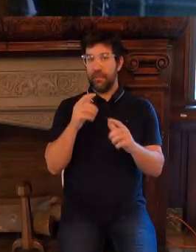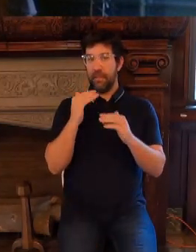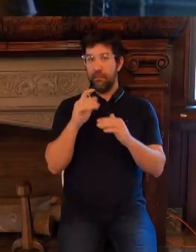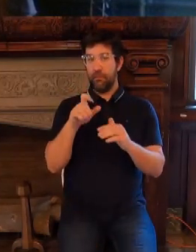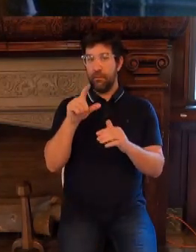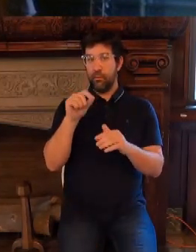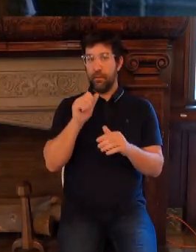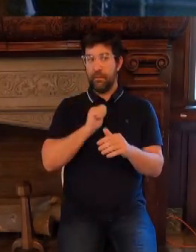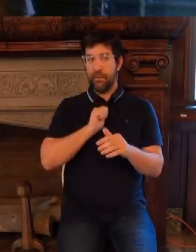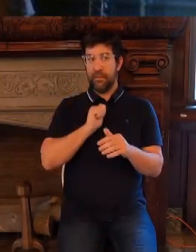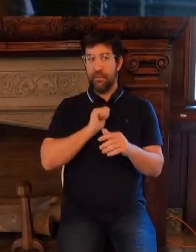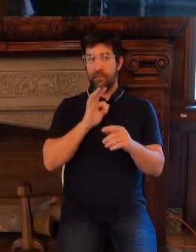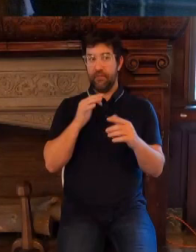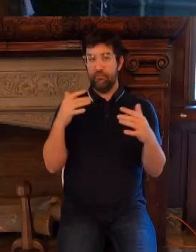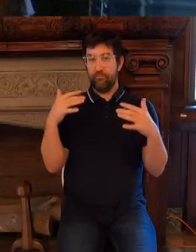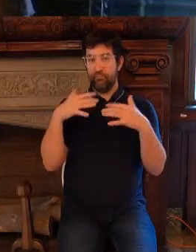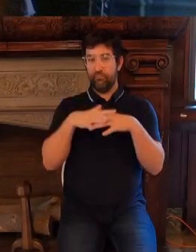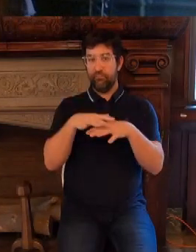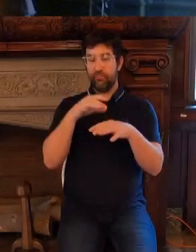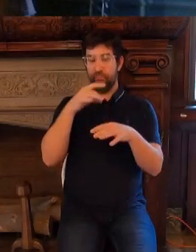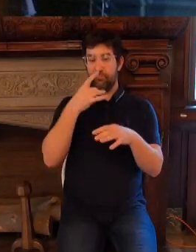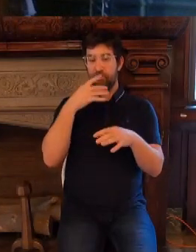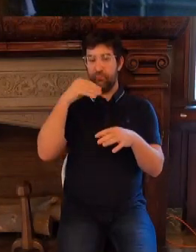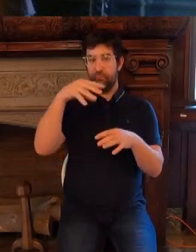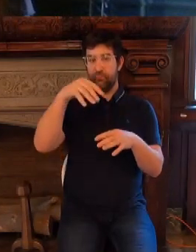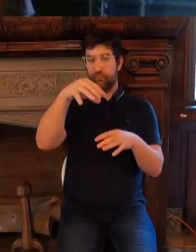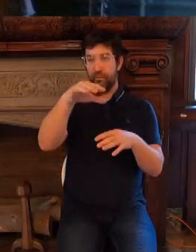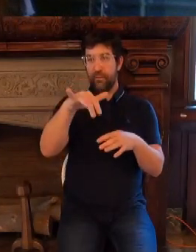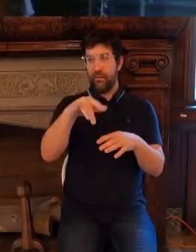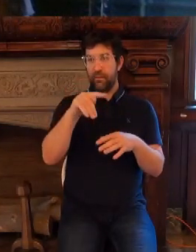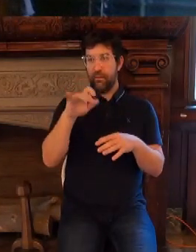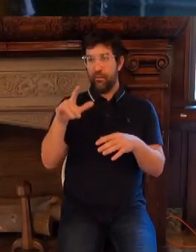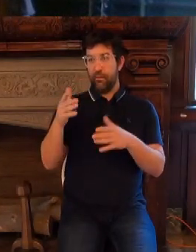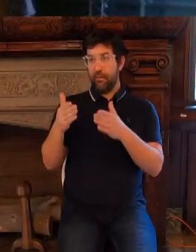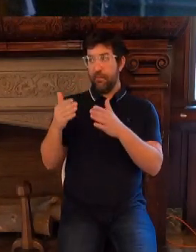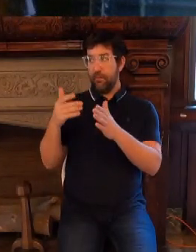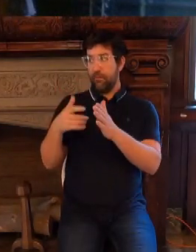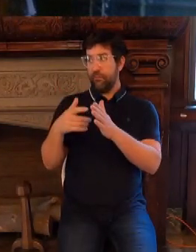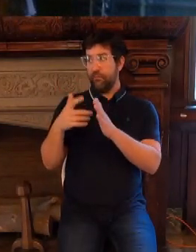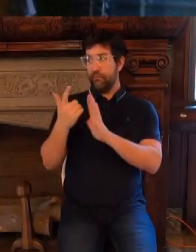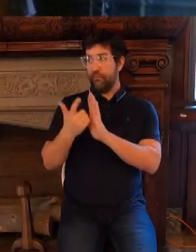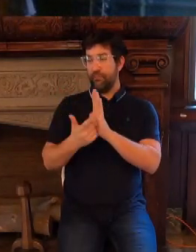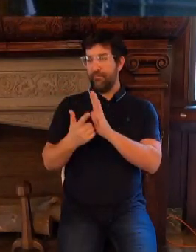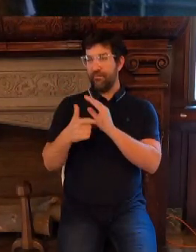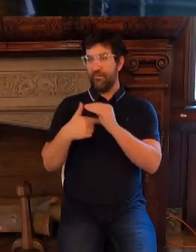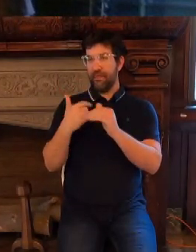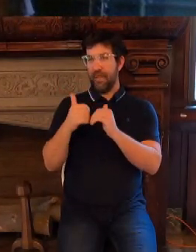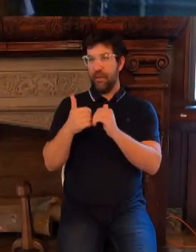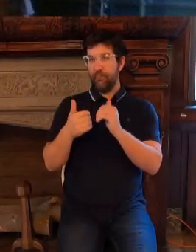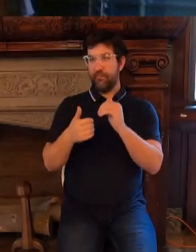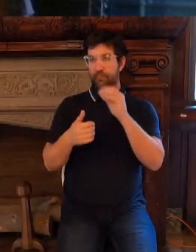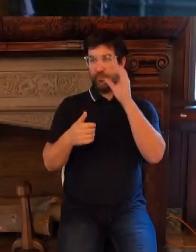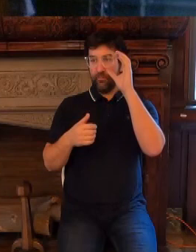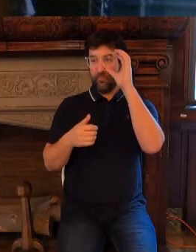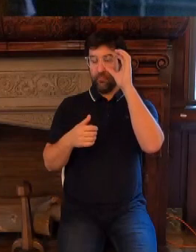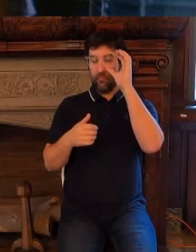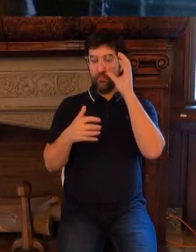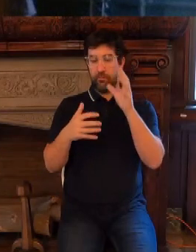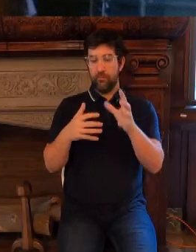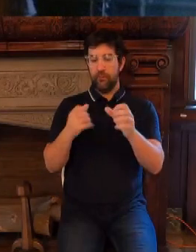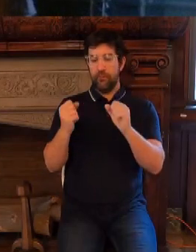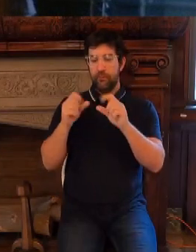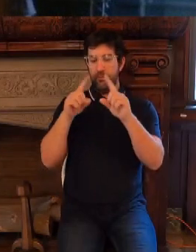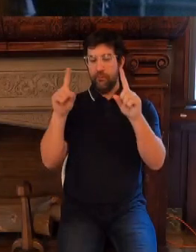So when it comes to synchronization, that's a tool. There may be regulations about how high the speed you can